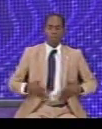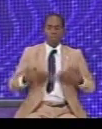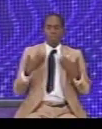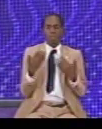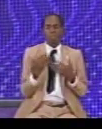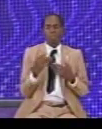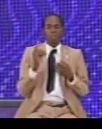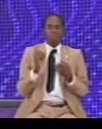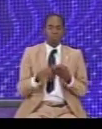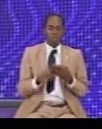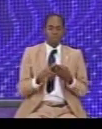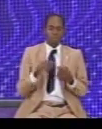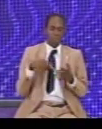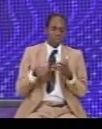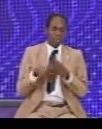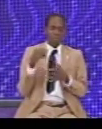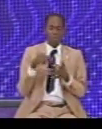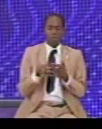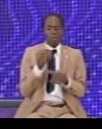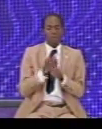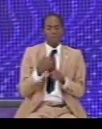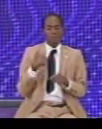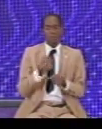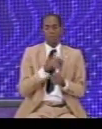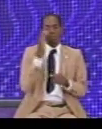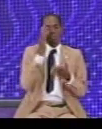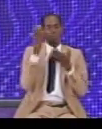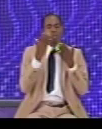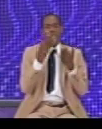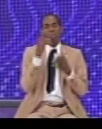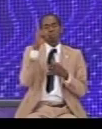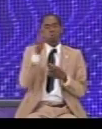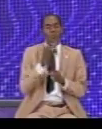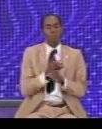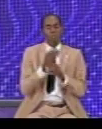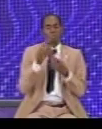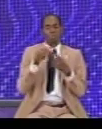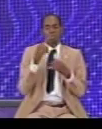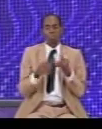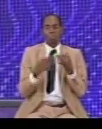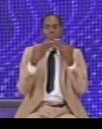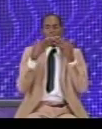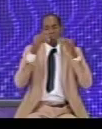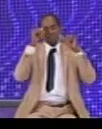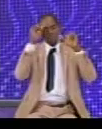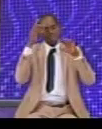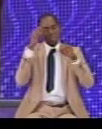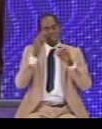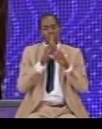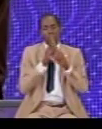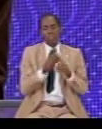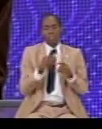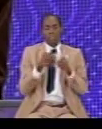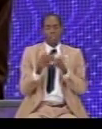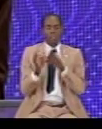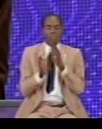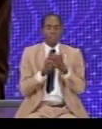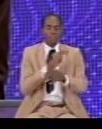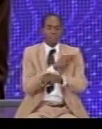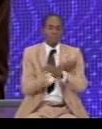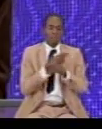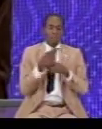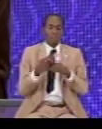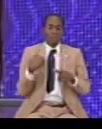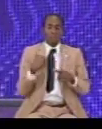will serve you fruitfully to the end in Jesus' name. Thank you, Lord, for the answer. In Jesus' mighty name, we